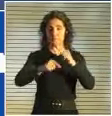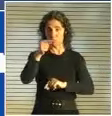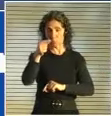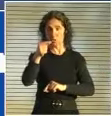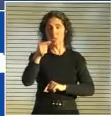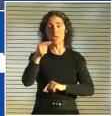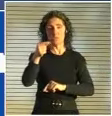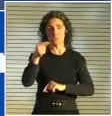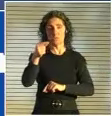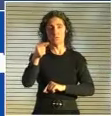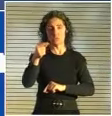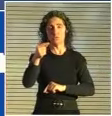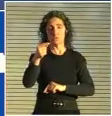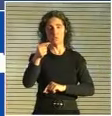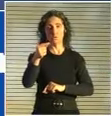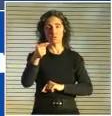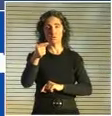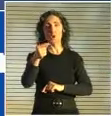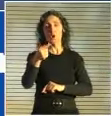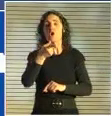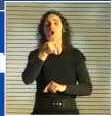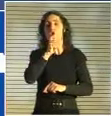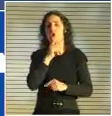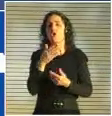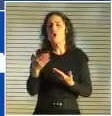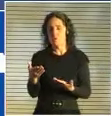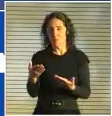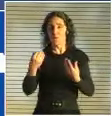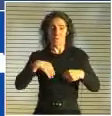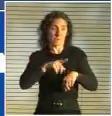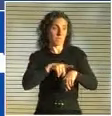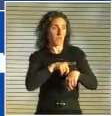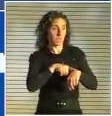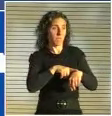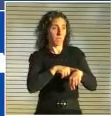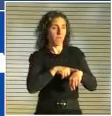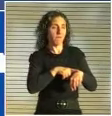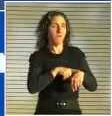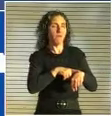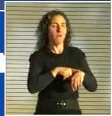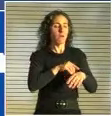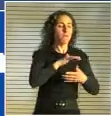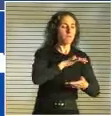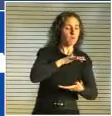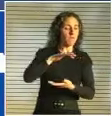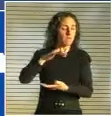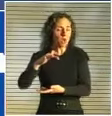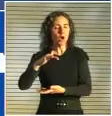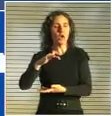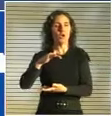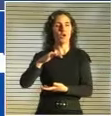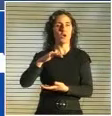who have supplied these products historically, and find a balance between supporting that, but at the same time, bringing in the local artisans and the